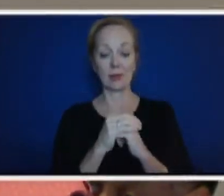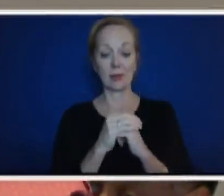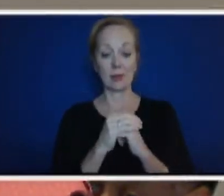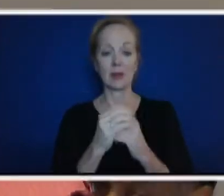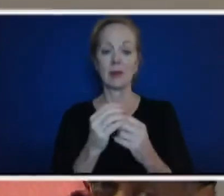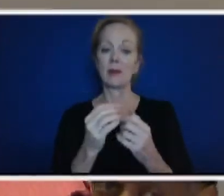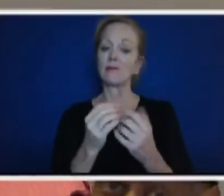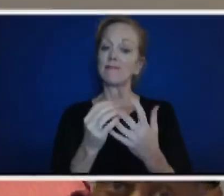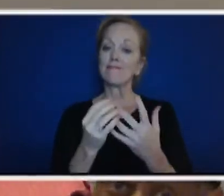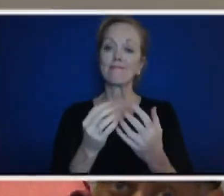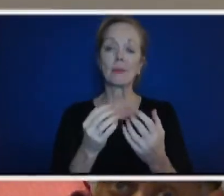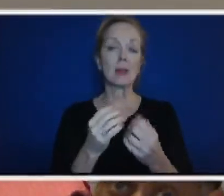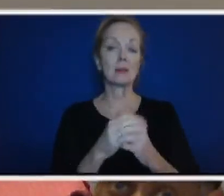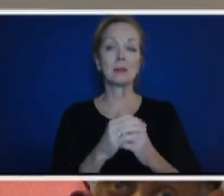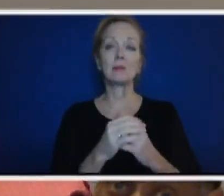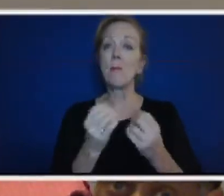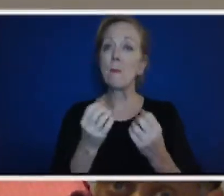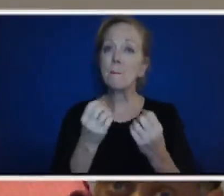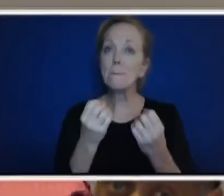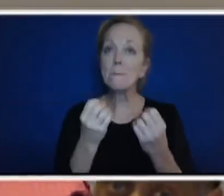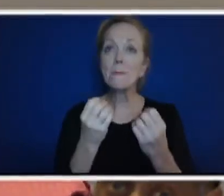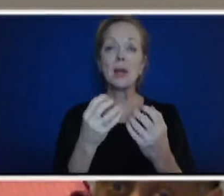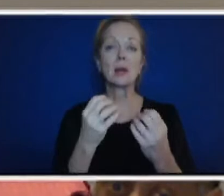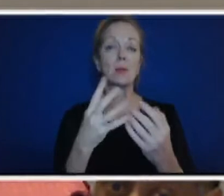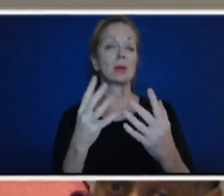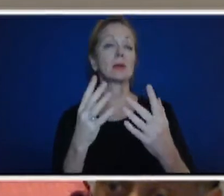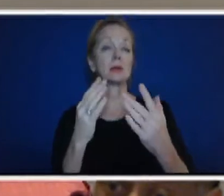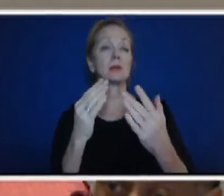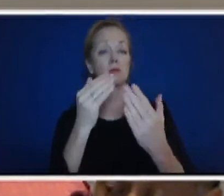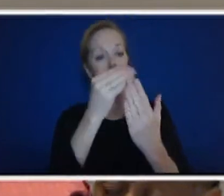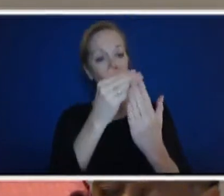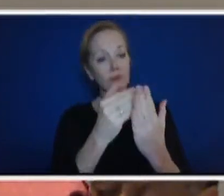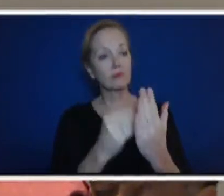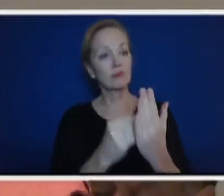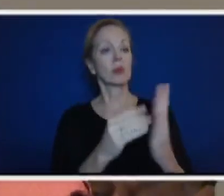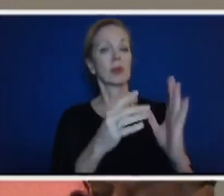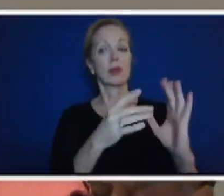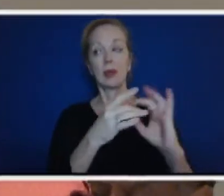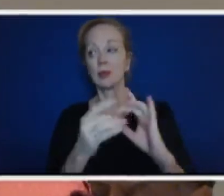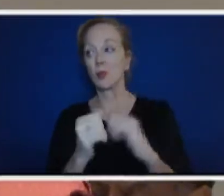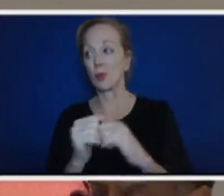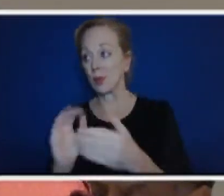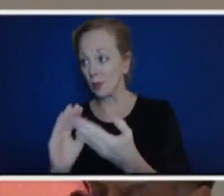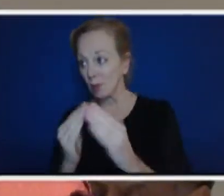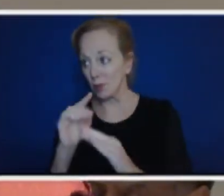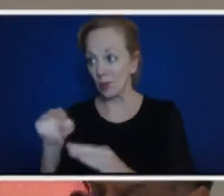multiple touch points with the community on this specific issue. Of